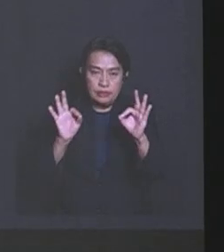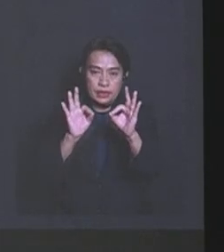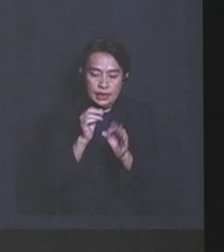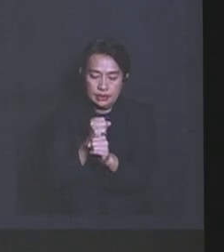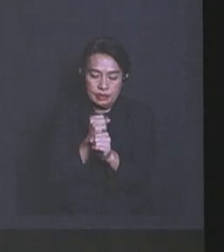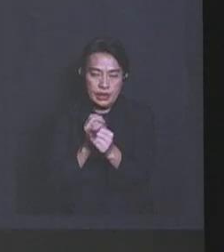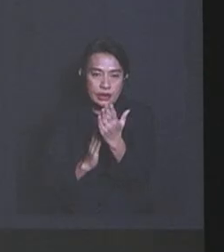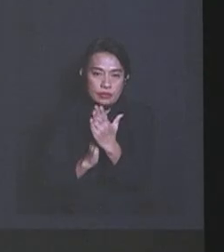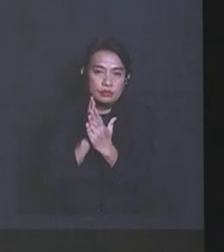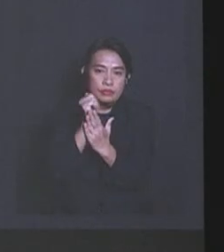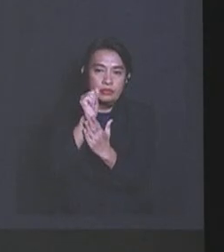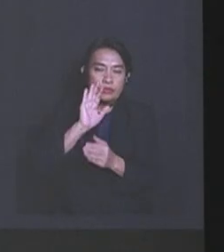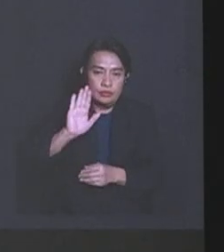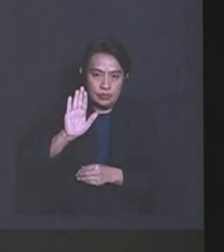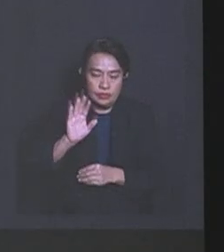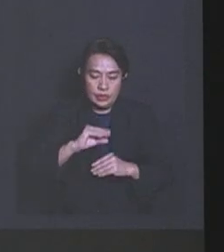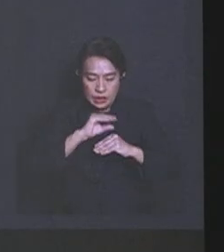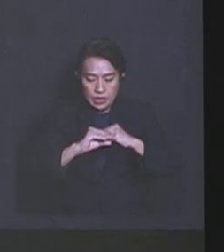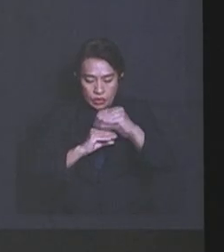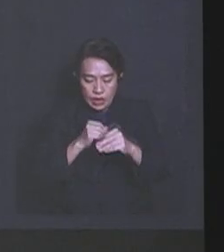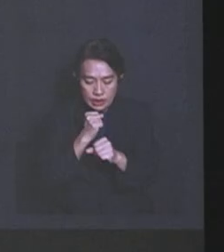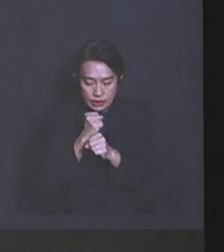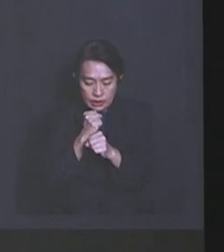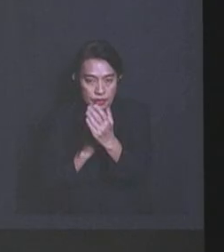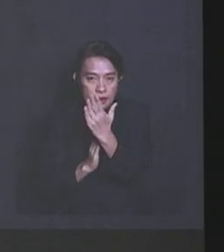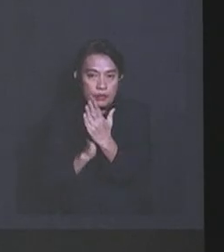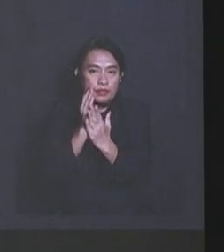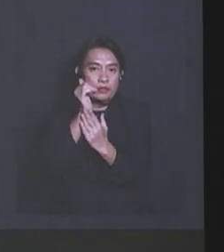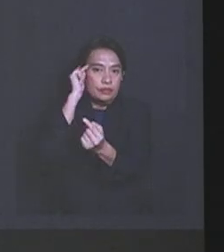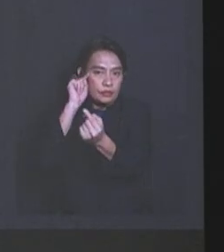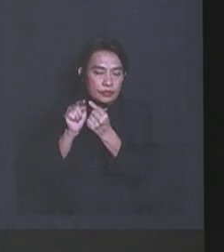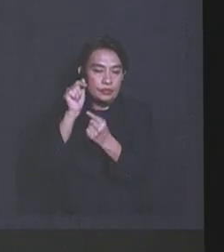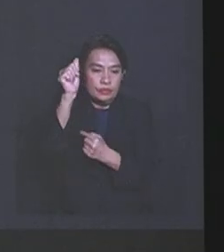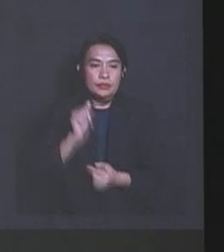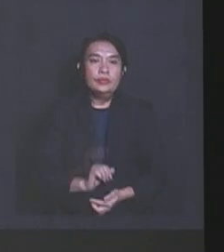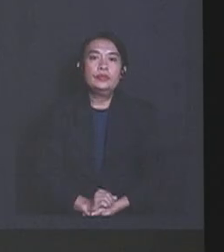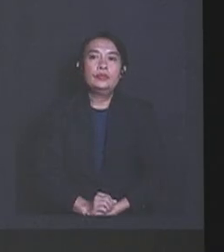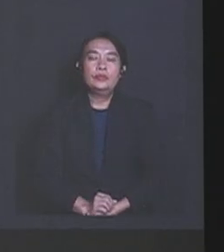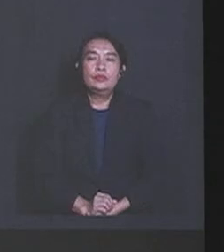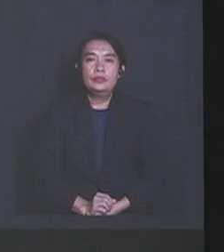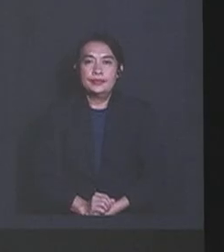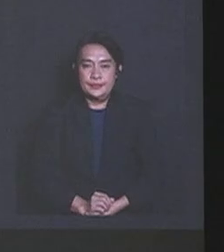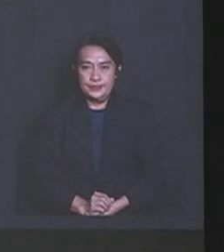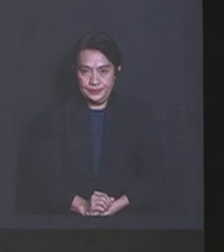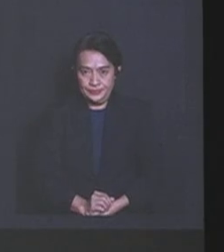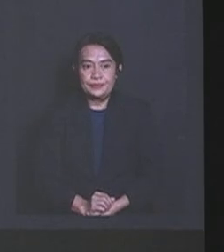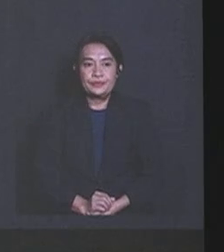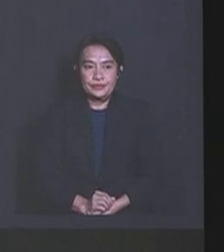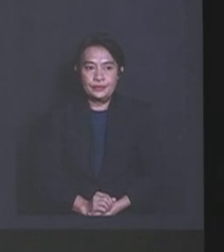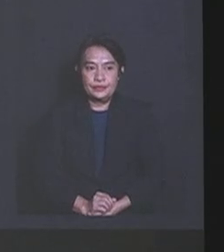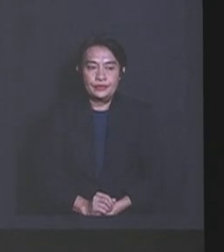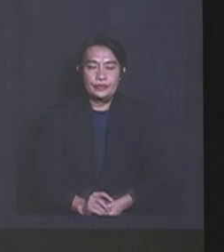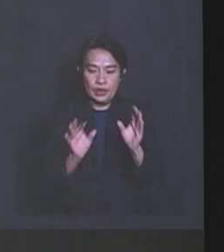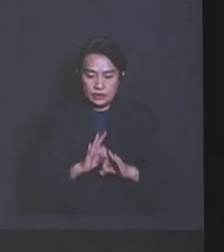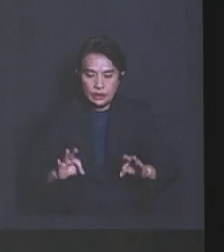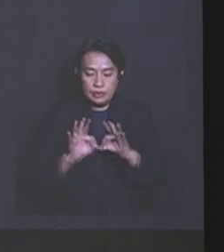So the weak capillary lead to inequality, and inequality lead to weak capillary. So that is the sum up of the